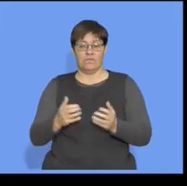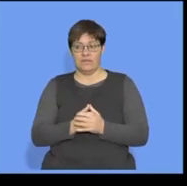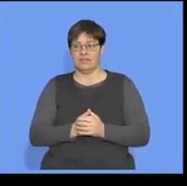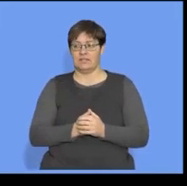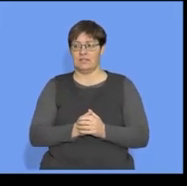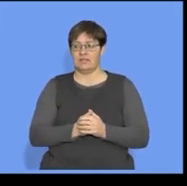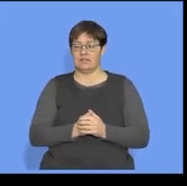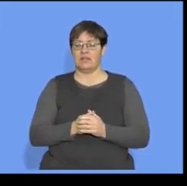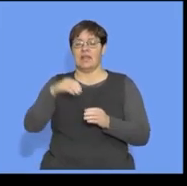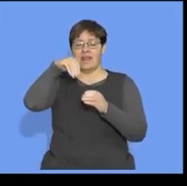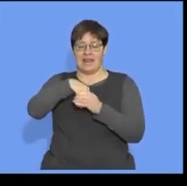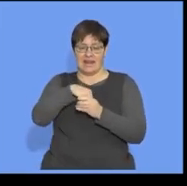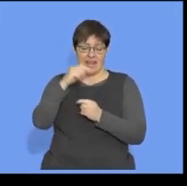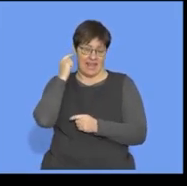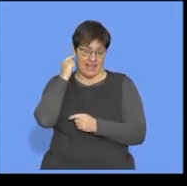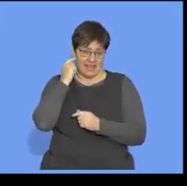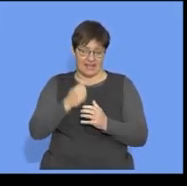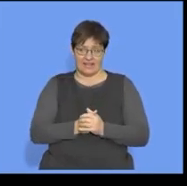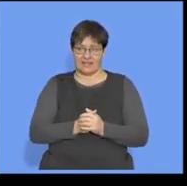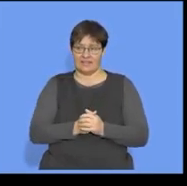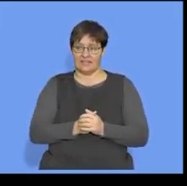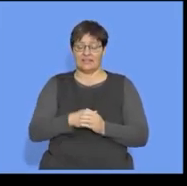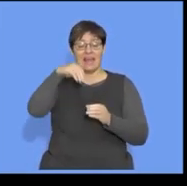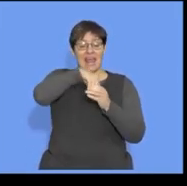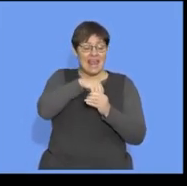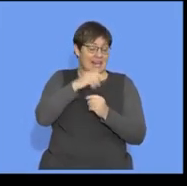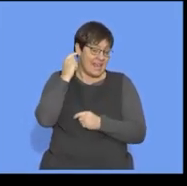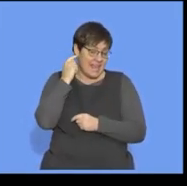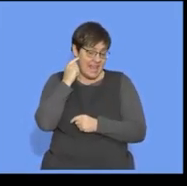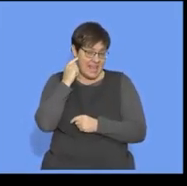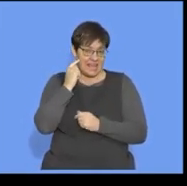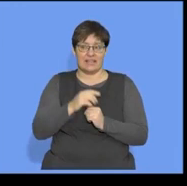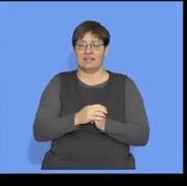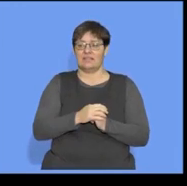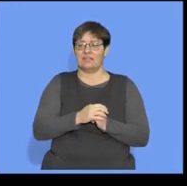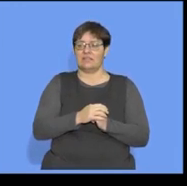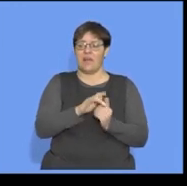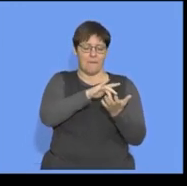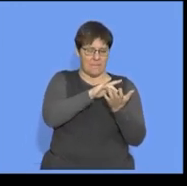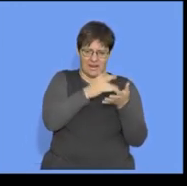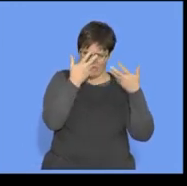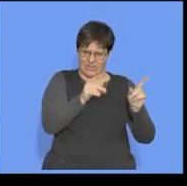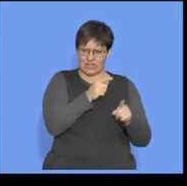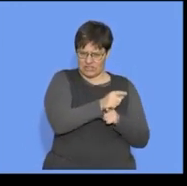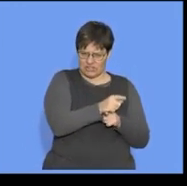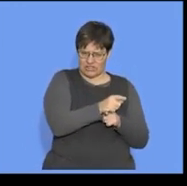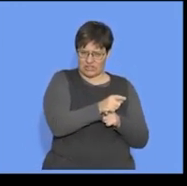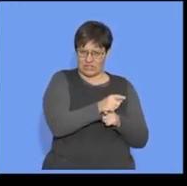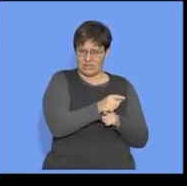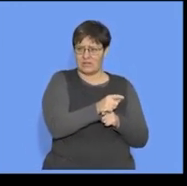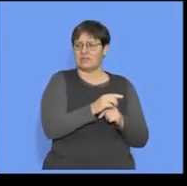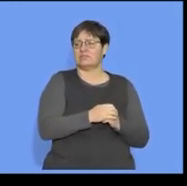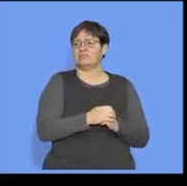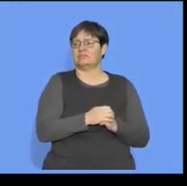the inner ear. The inner ear here, the middle ear we already talked to when we talked